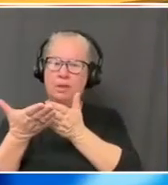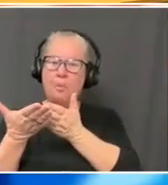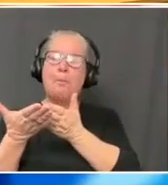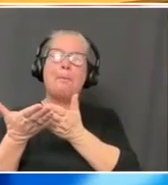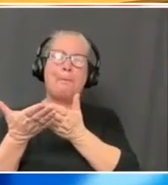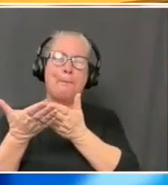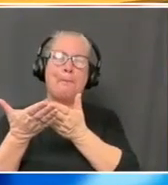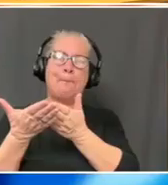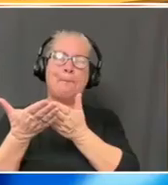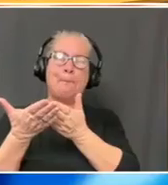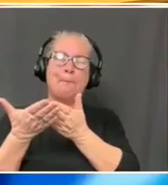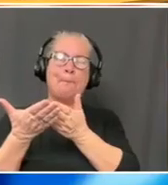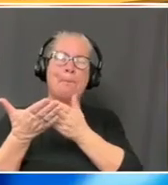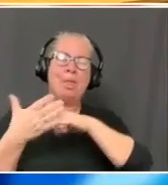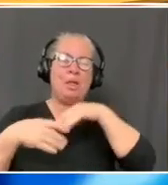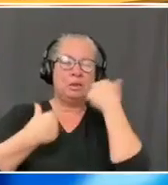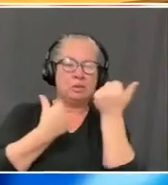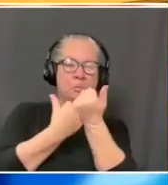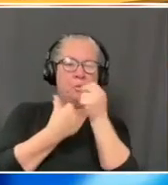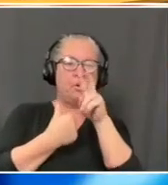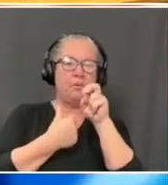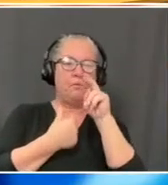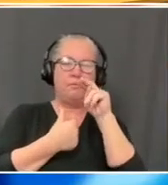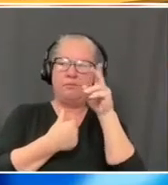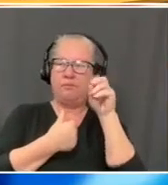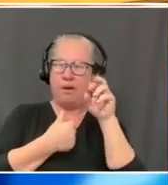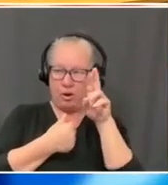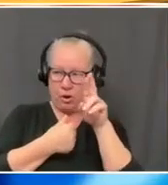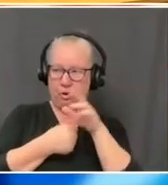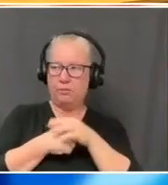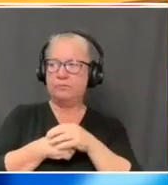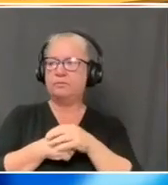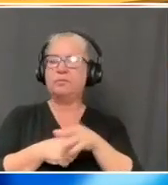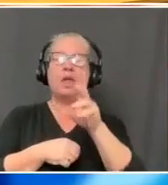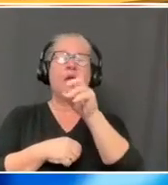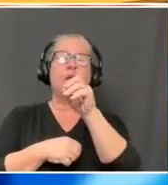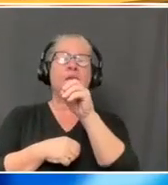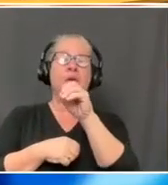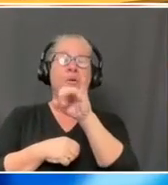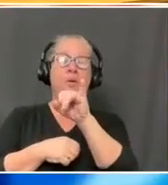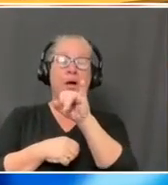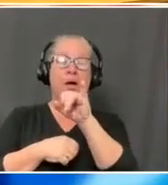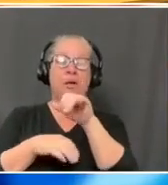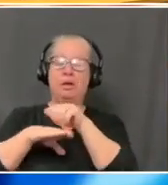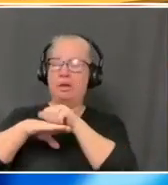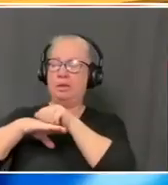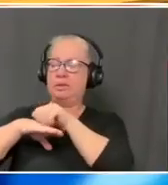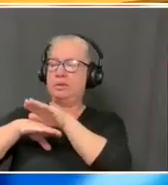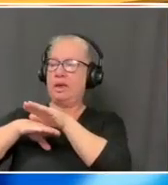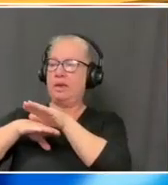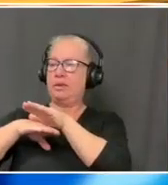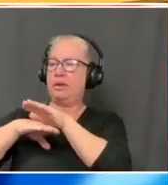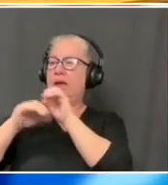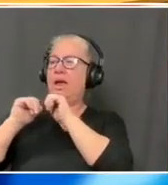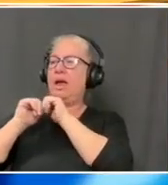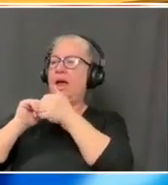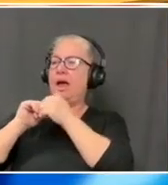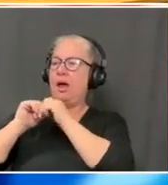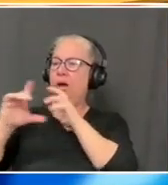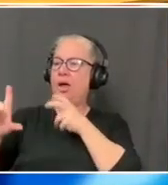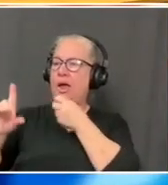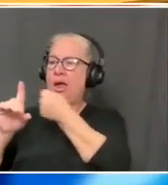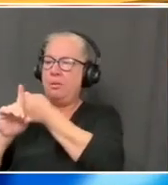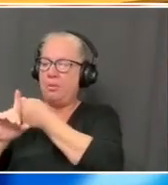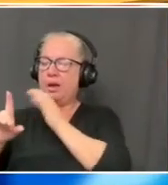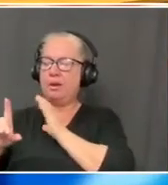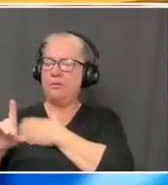know DOI had sent information to the board on how our tutoring, the impact of our tutoring has been. I think it's been